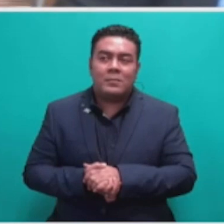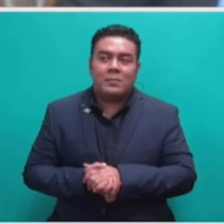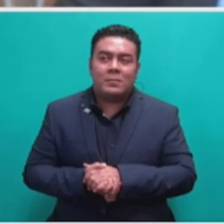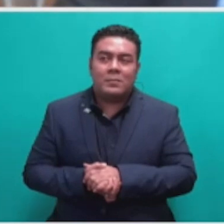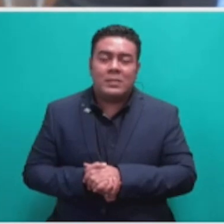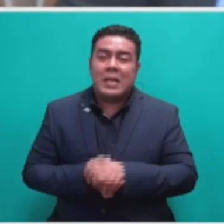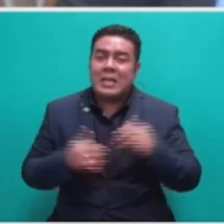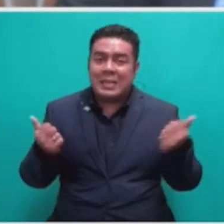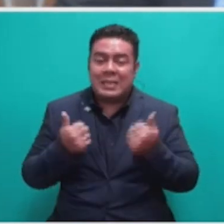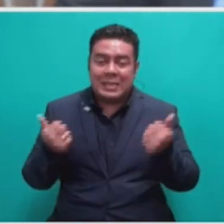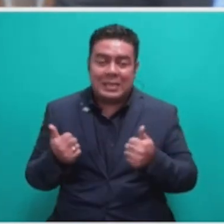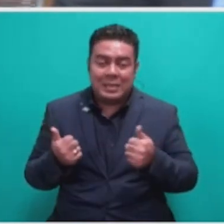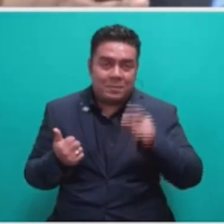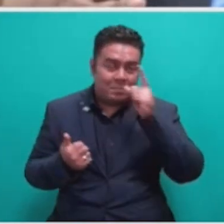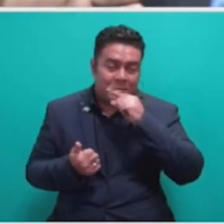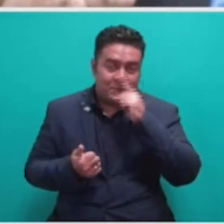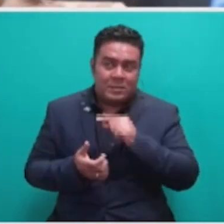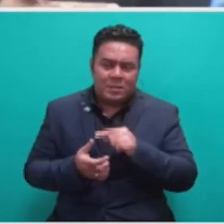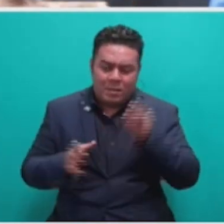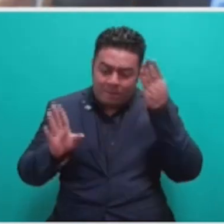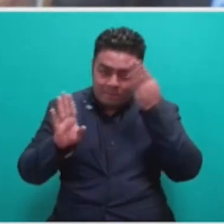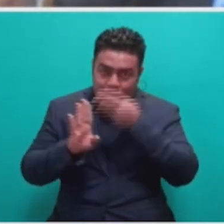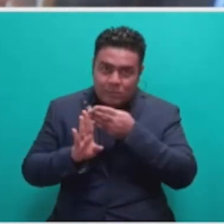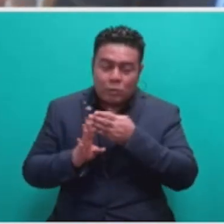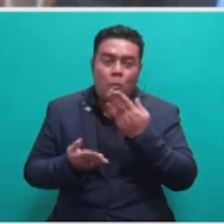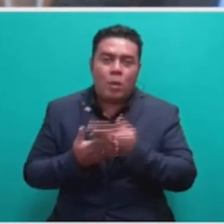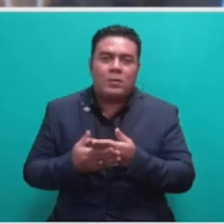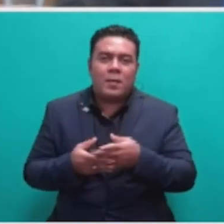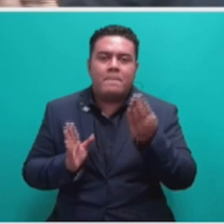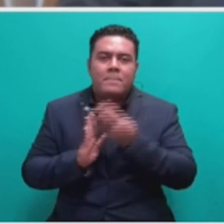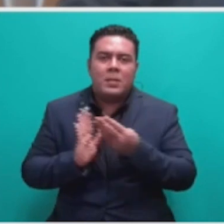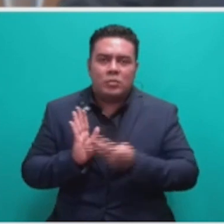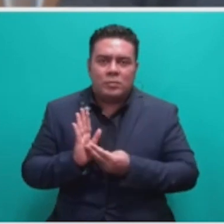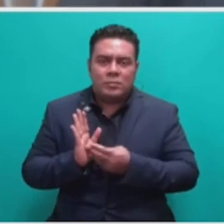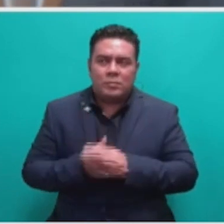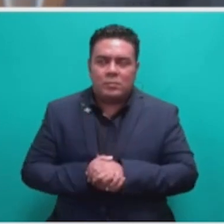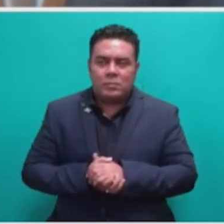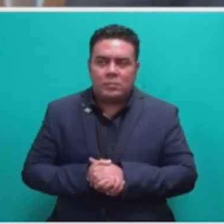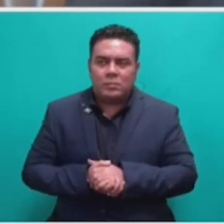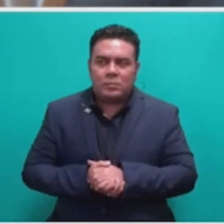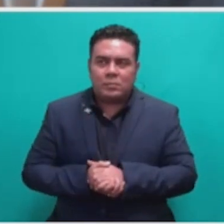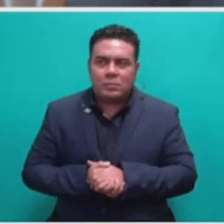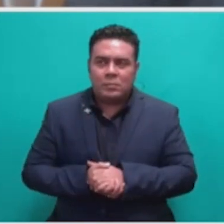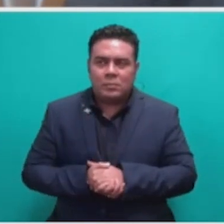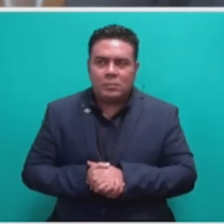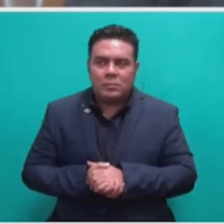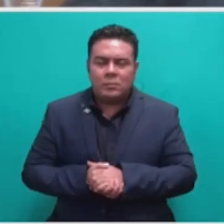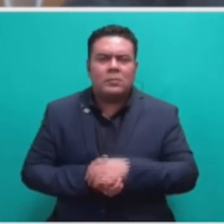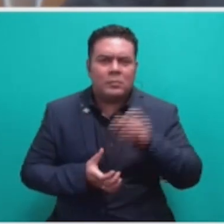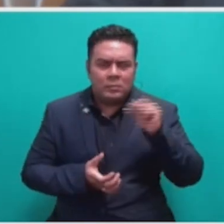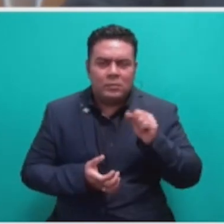and a lot of people, are focusing on the budget. Yes, there are measures in the